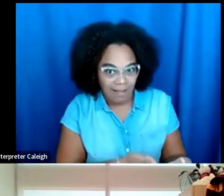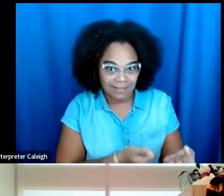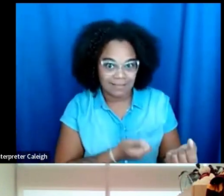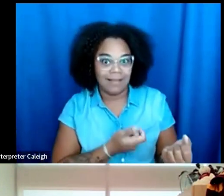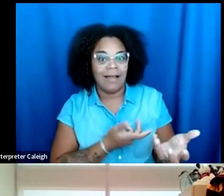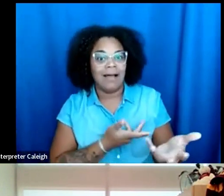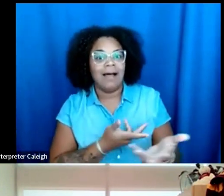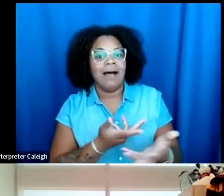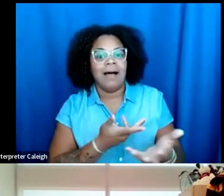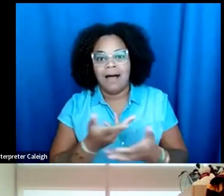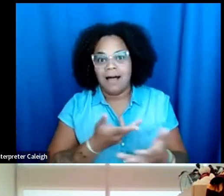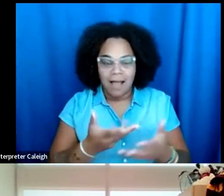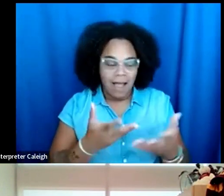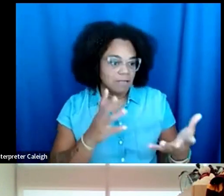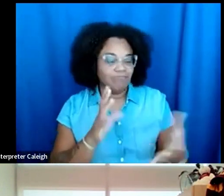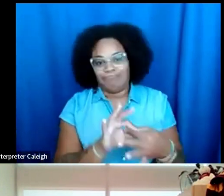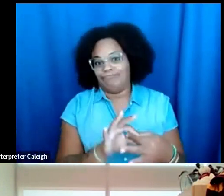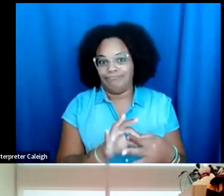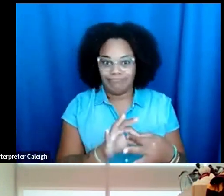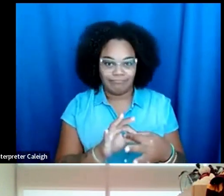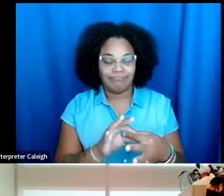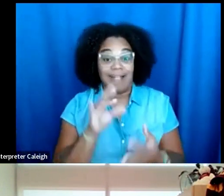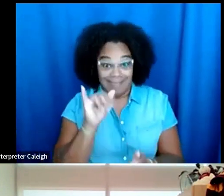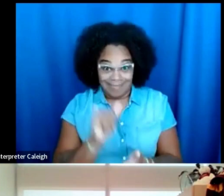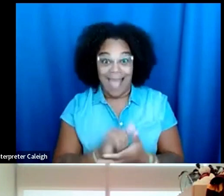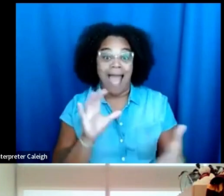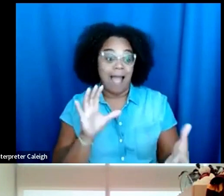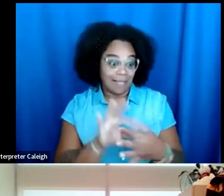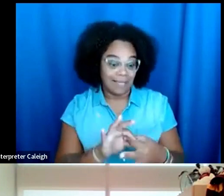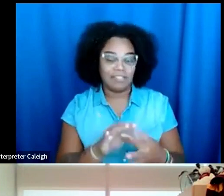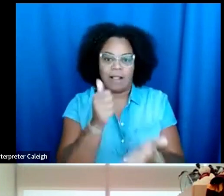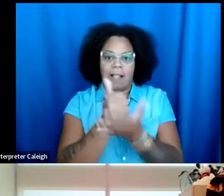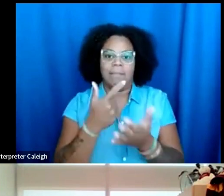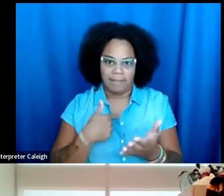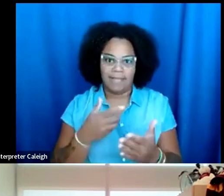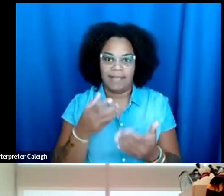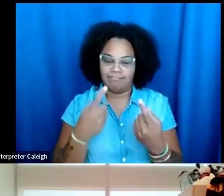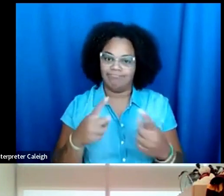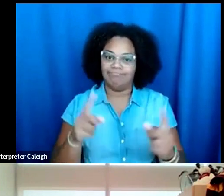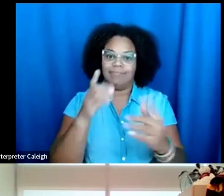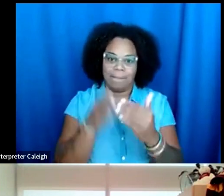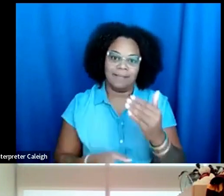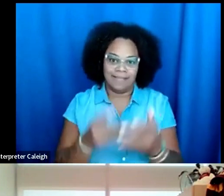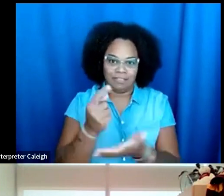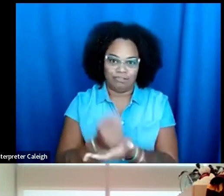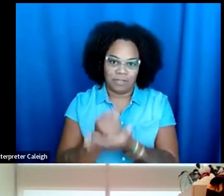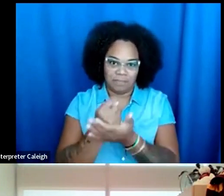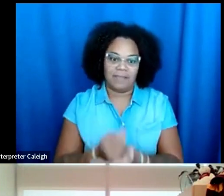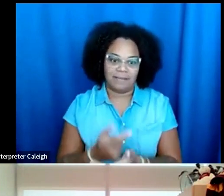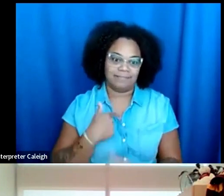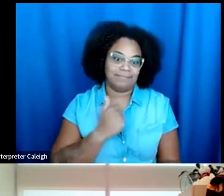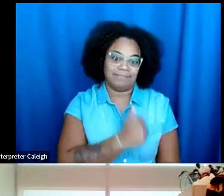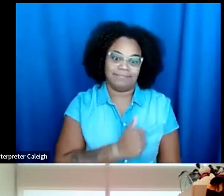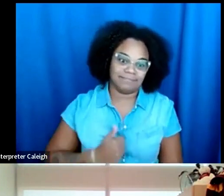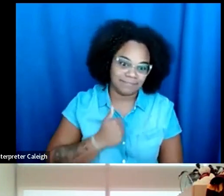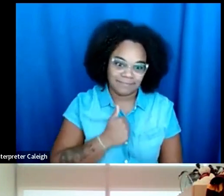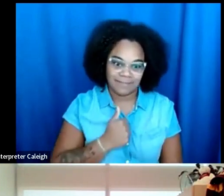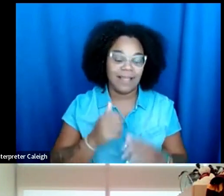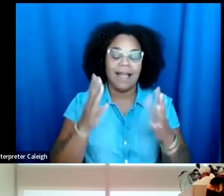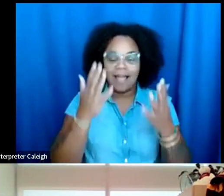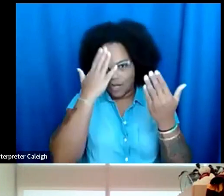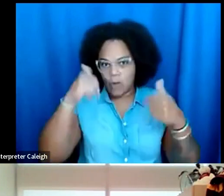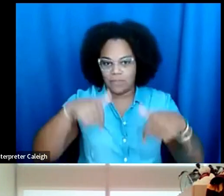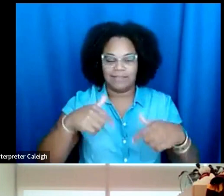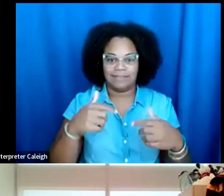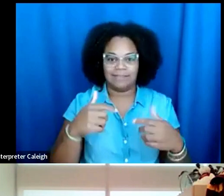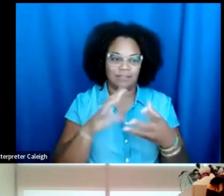was in me completing treatment. And I'm so sorry. It's so obvious to me as my story, but I'm forgetting to mention